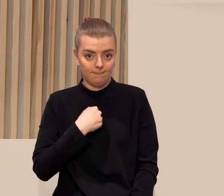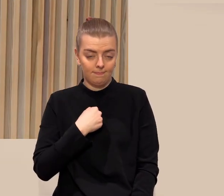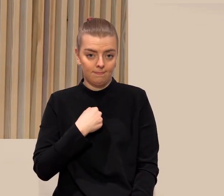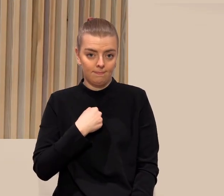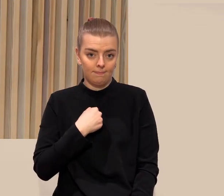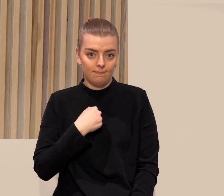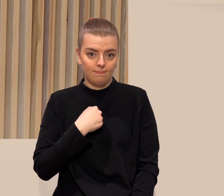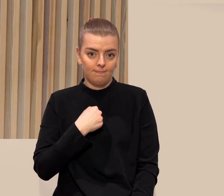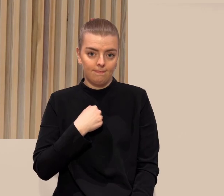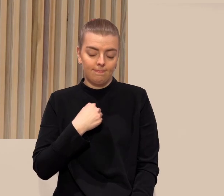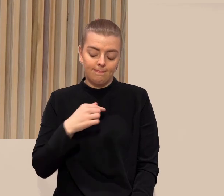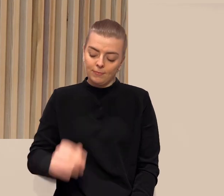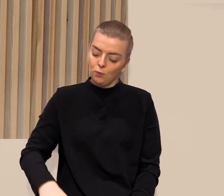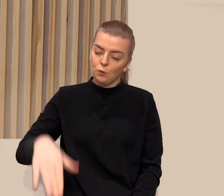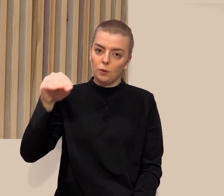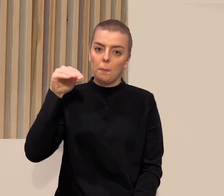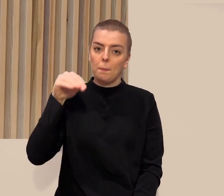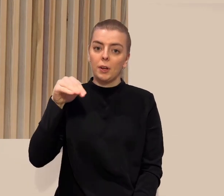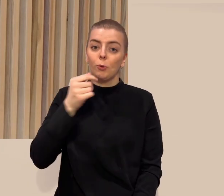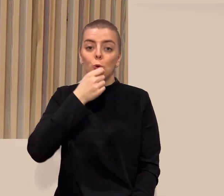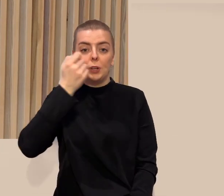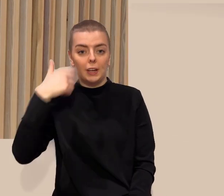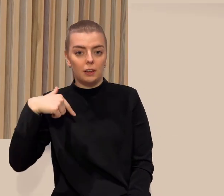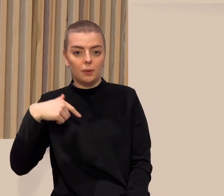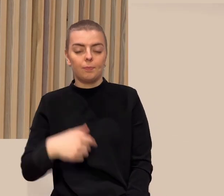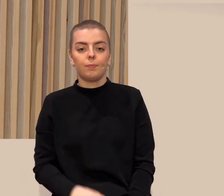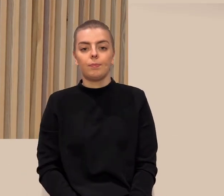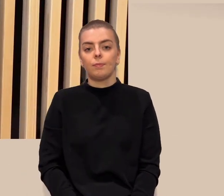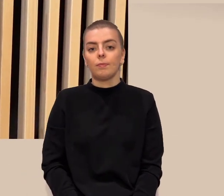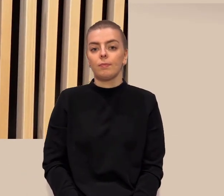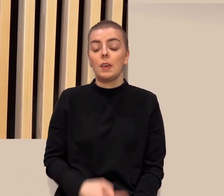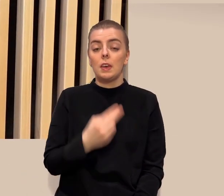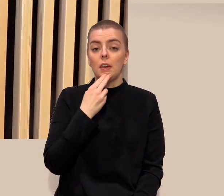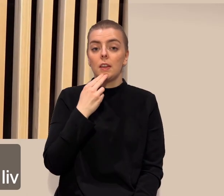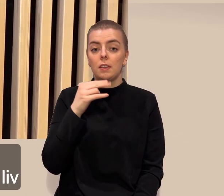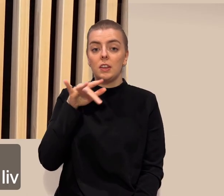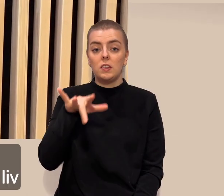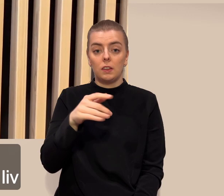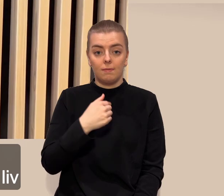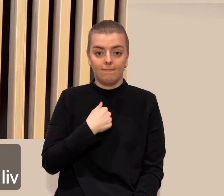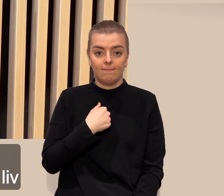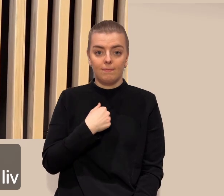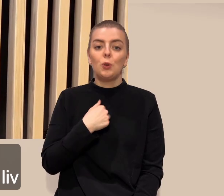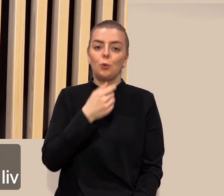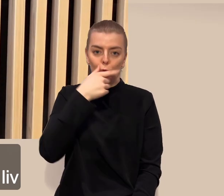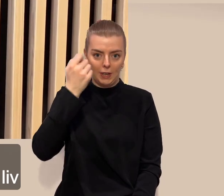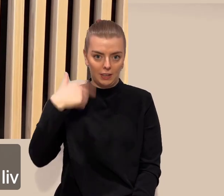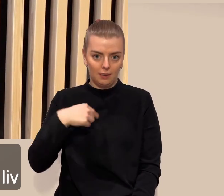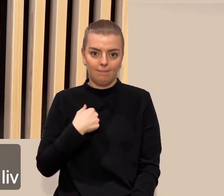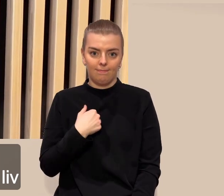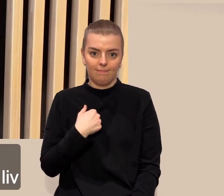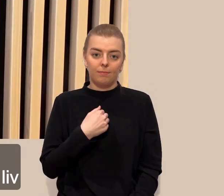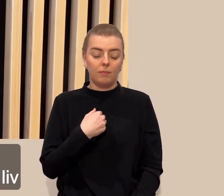Dasha. We are from Marivola. My name is Jena. I'm from Ukraine.